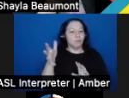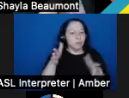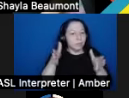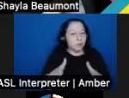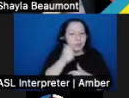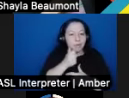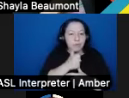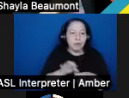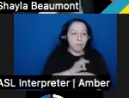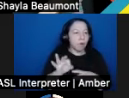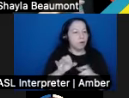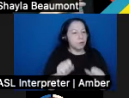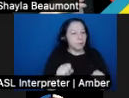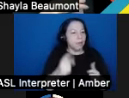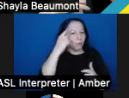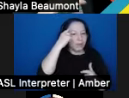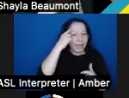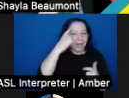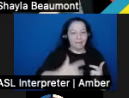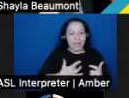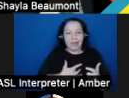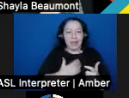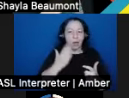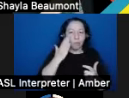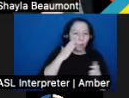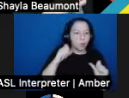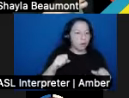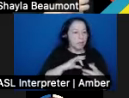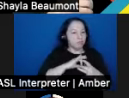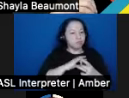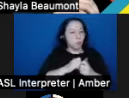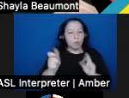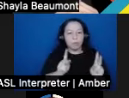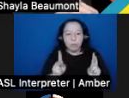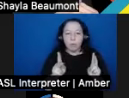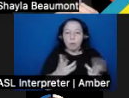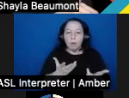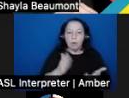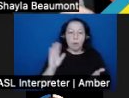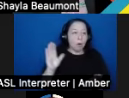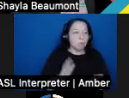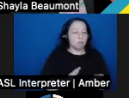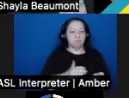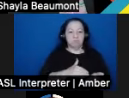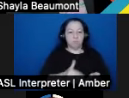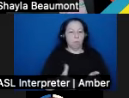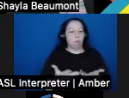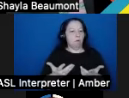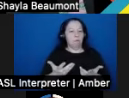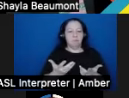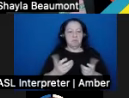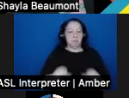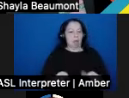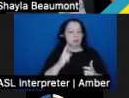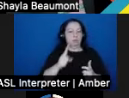ability to relate to others, result in diminished capacity for coping with ordinary demands of life. And then